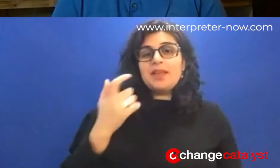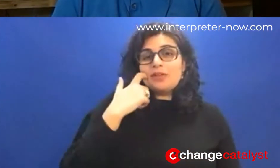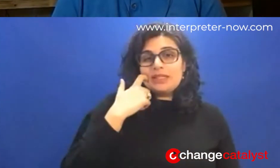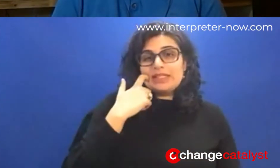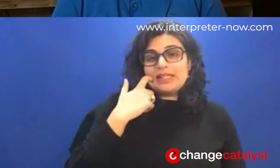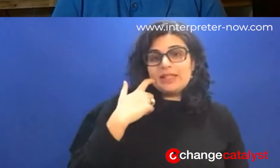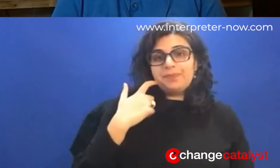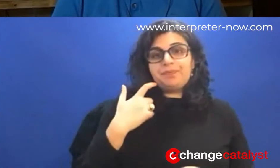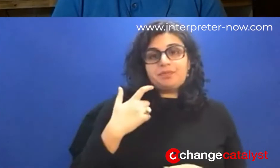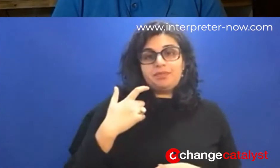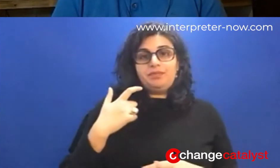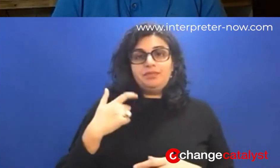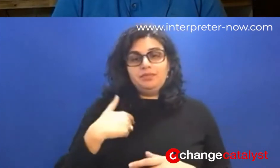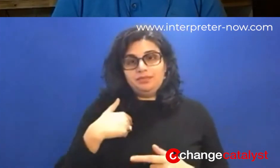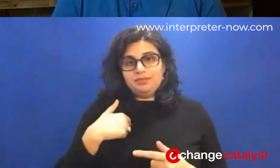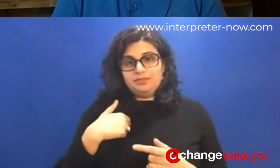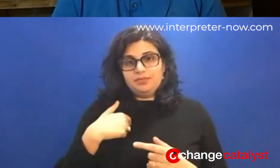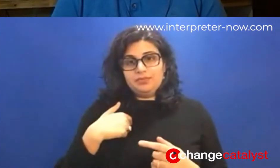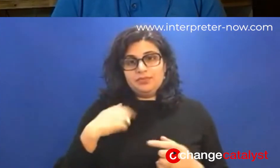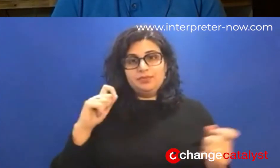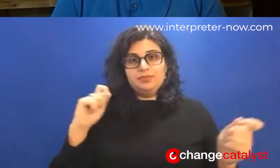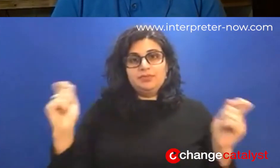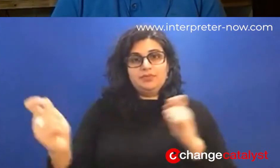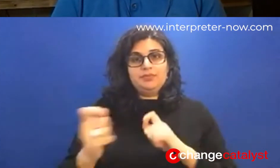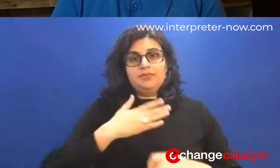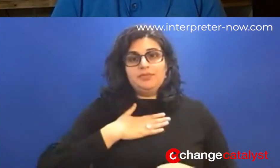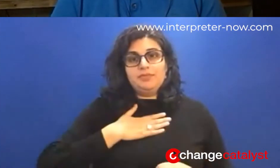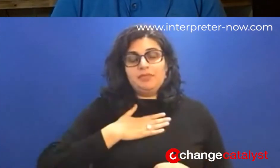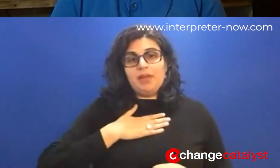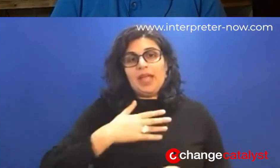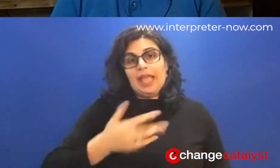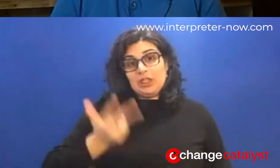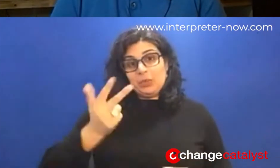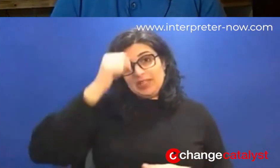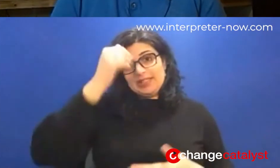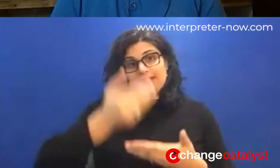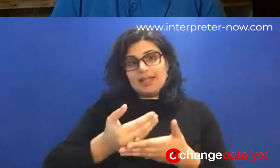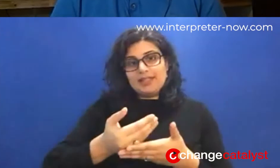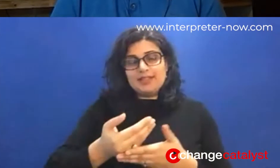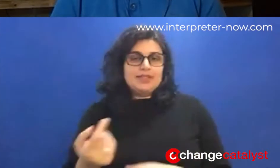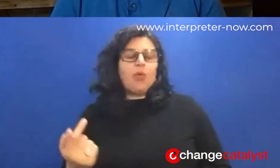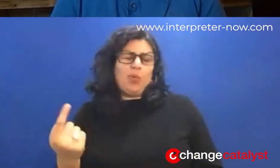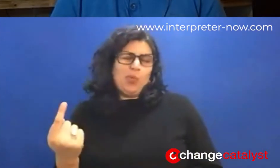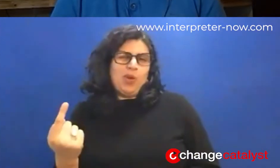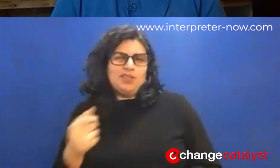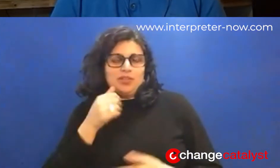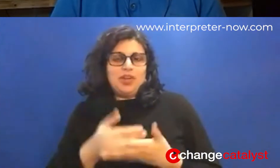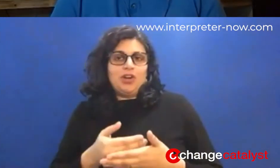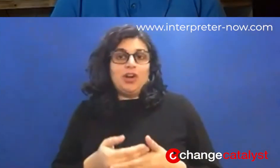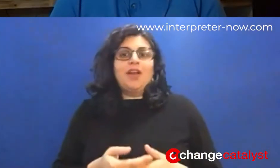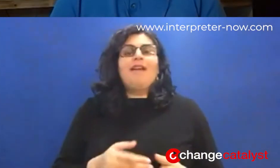a transition where all three of my sons, I have 3 sons and 1 daughter, were